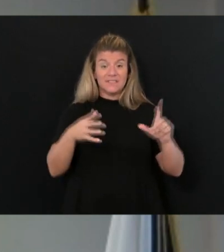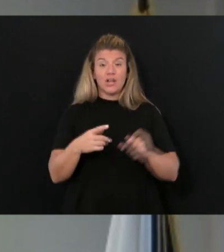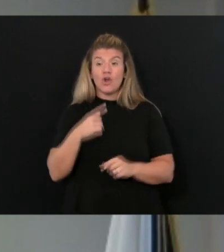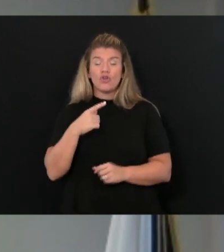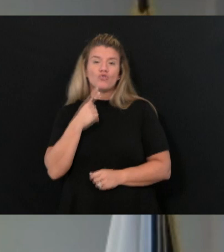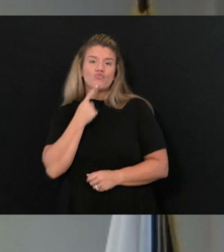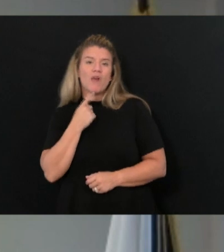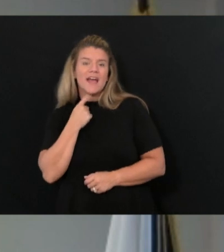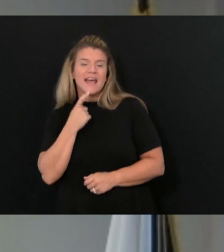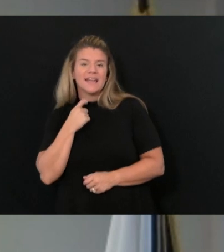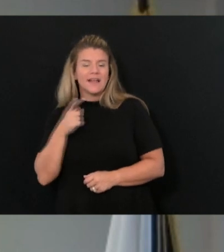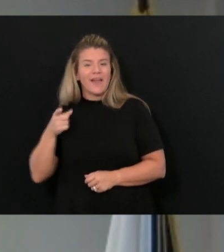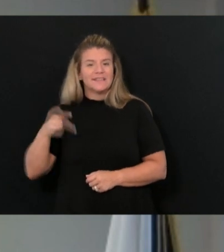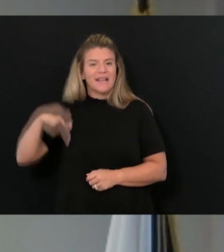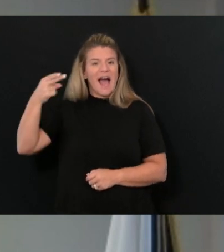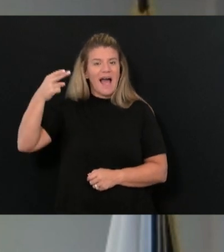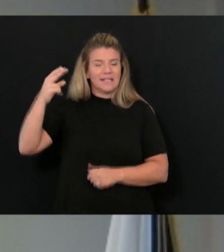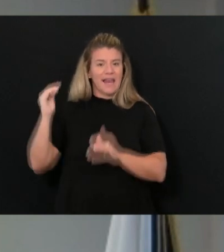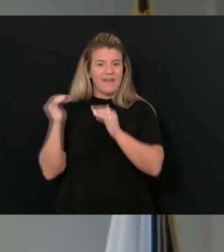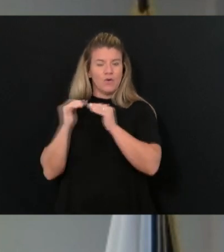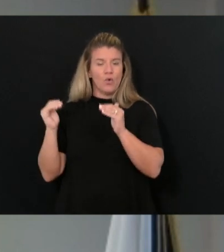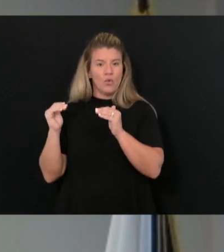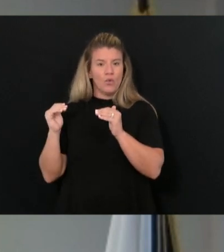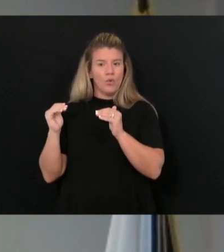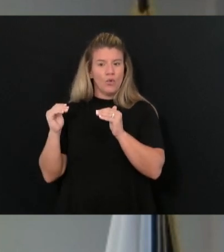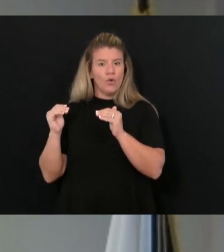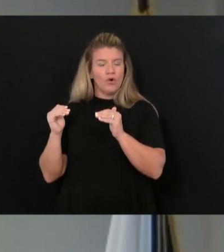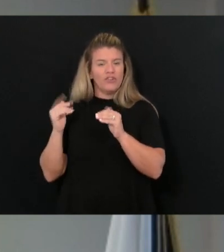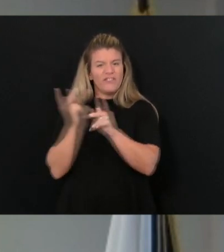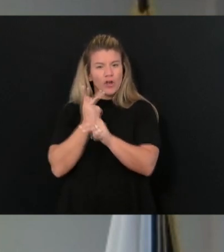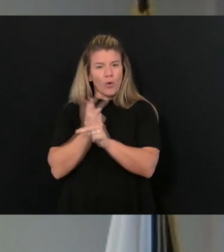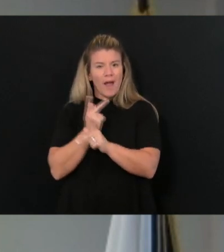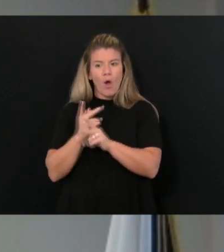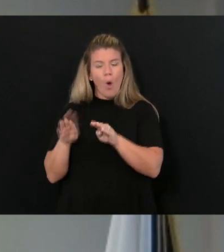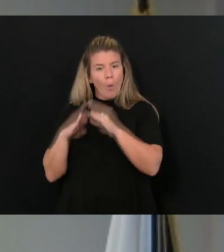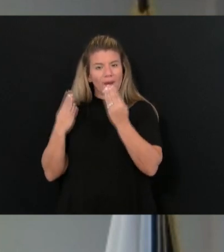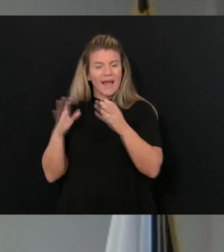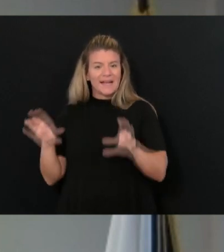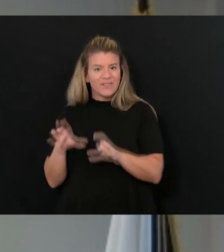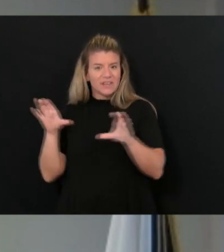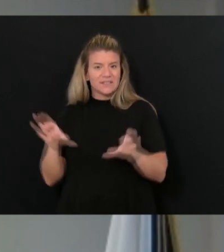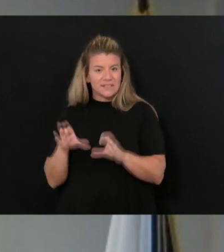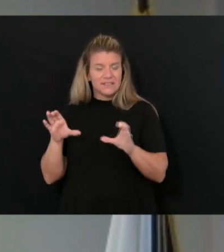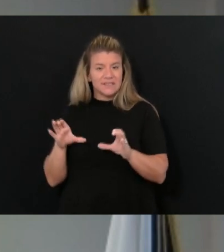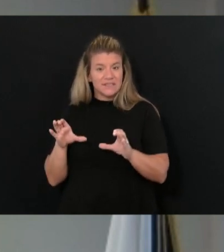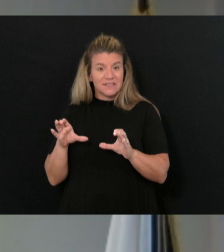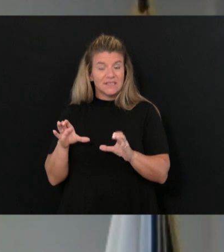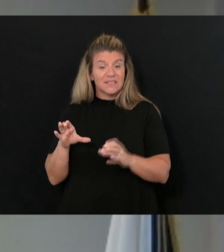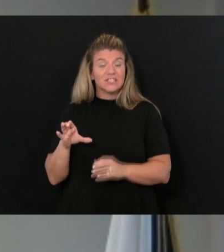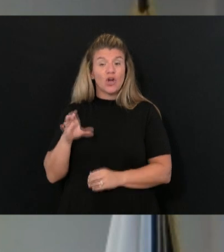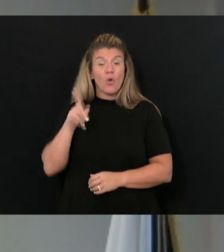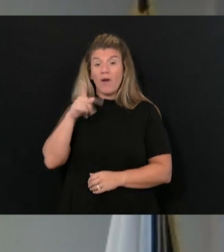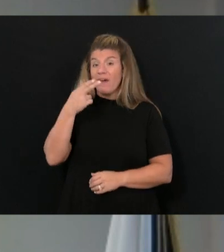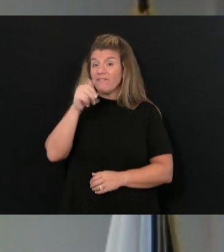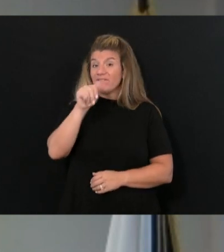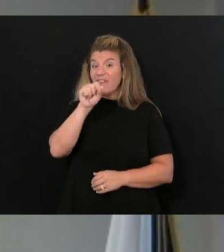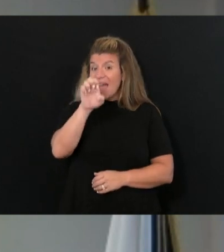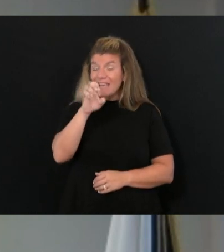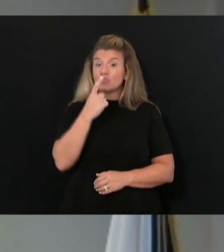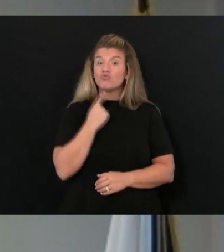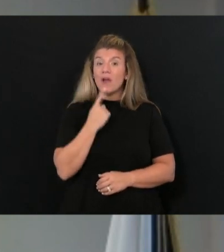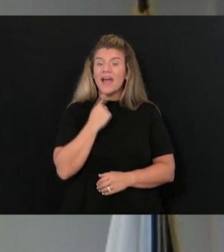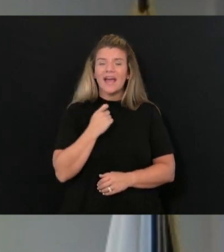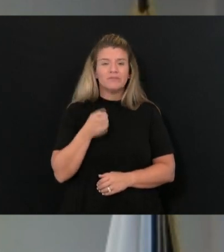the highest level for to define reopening activities, and phase red will